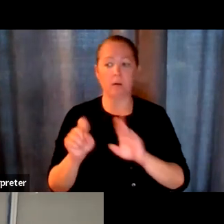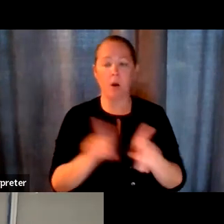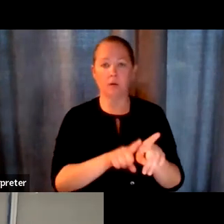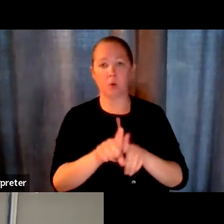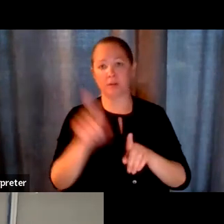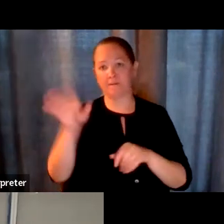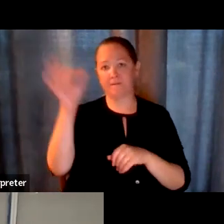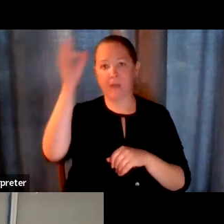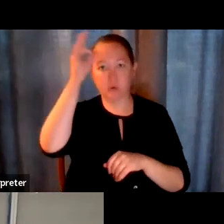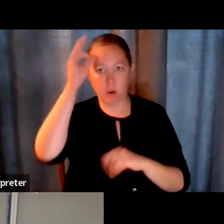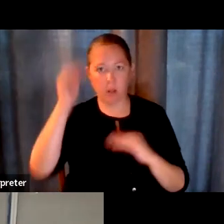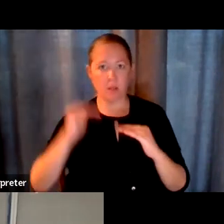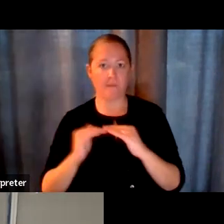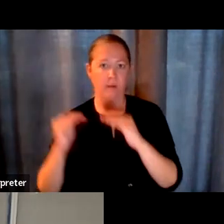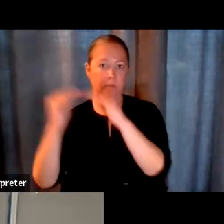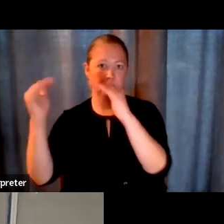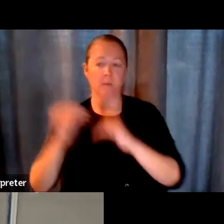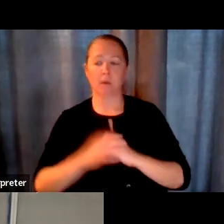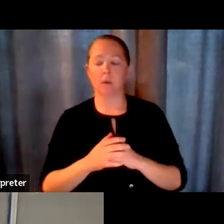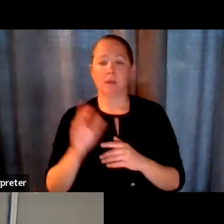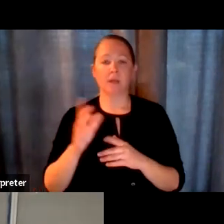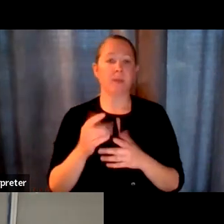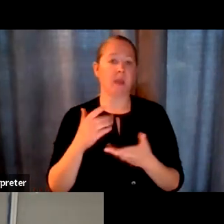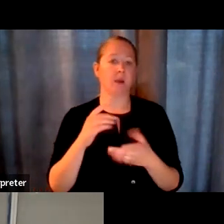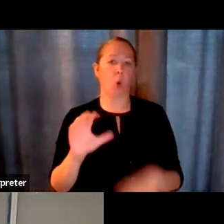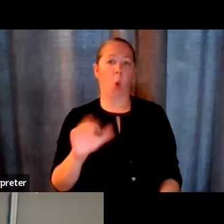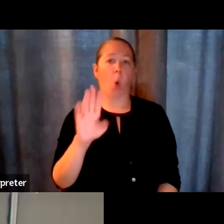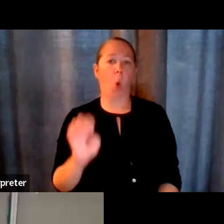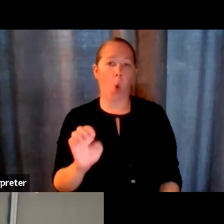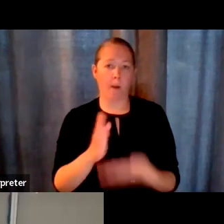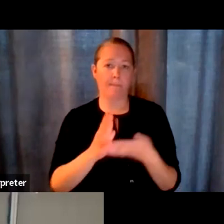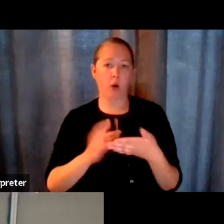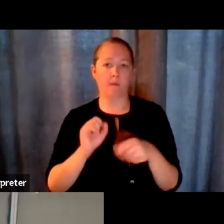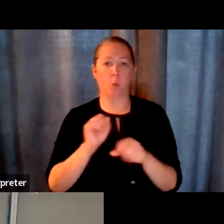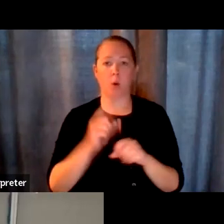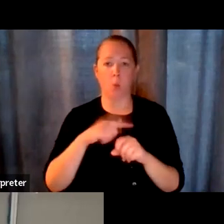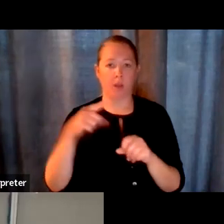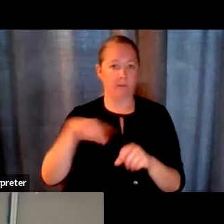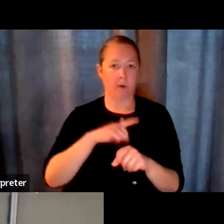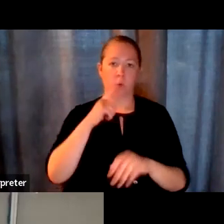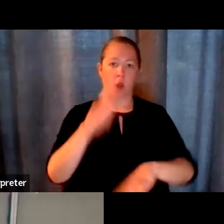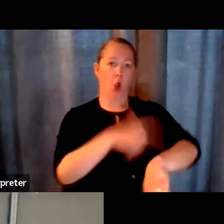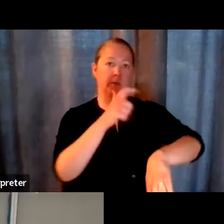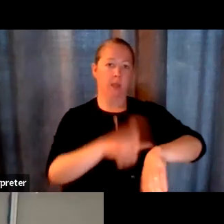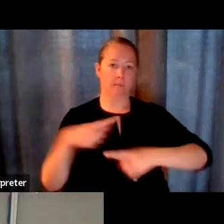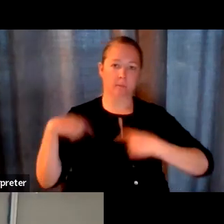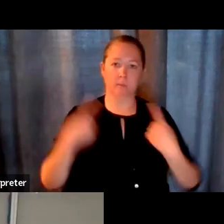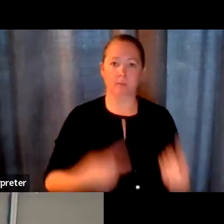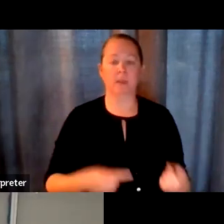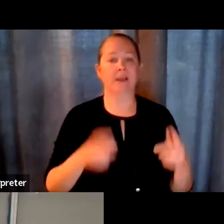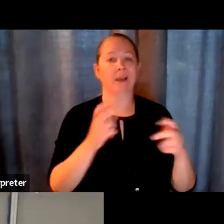federal level. And that has been a core part of the work that we've done for a long time. Issues especially